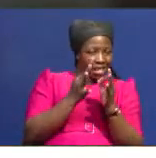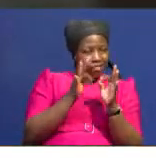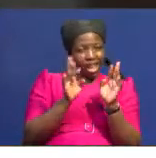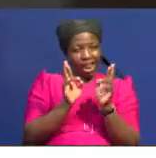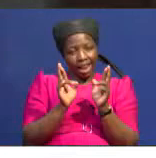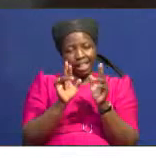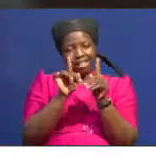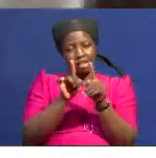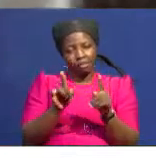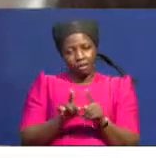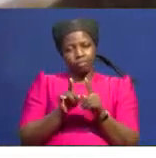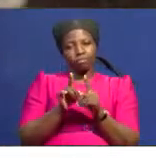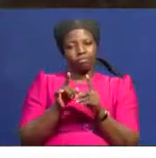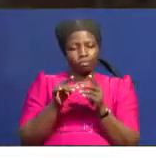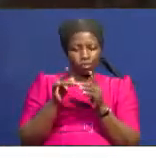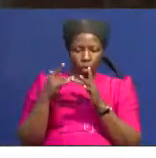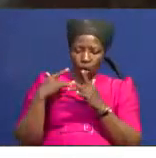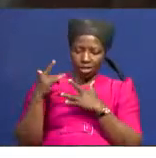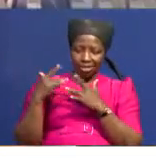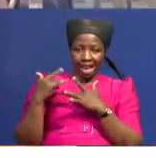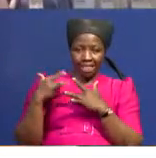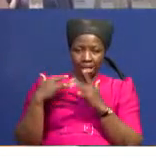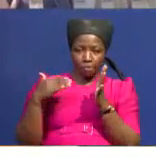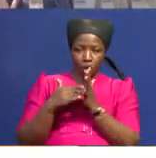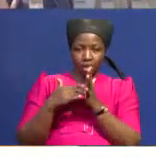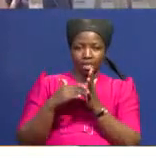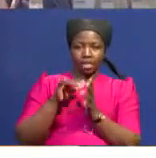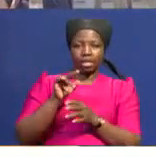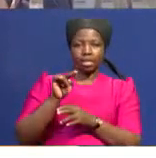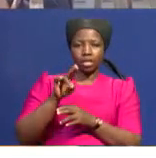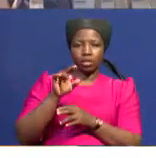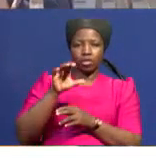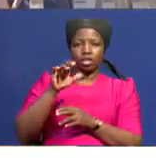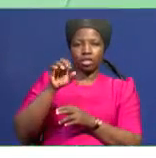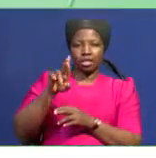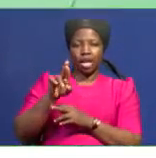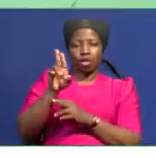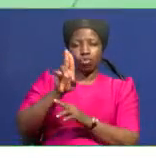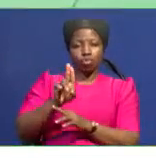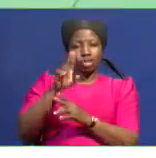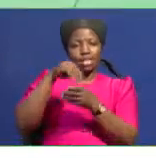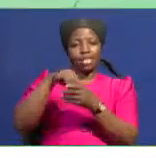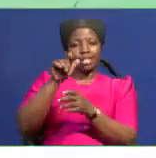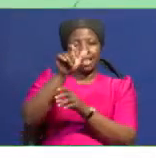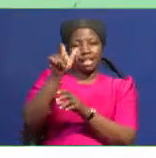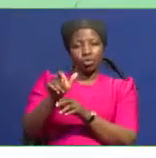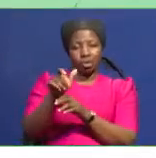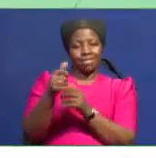concerns hindering nuclear power adoption in the region. Ndutamo Kami for Prime Edition.